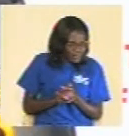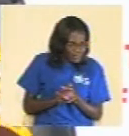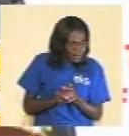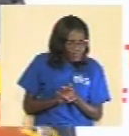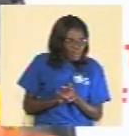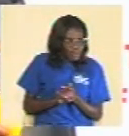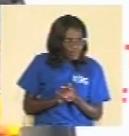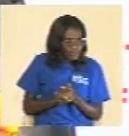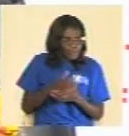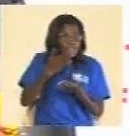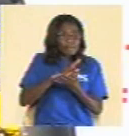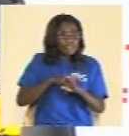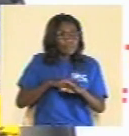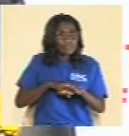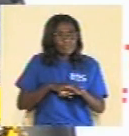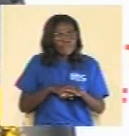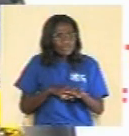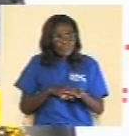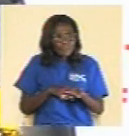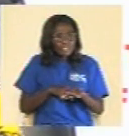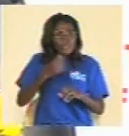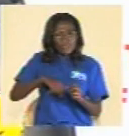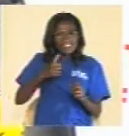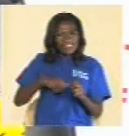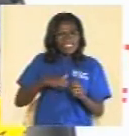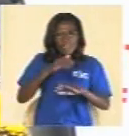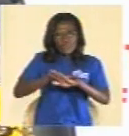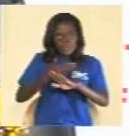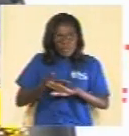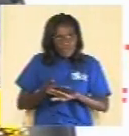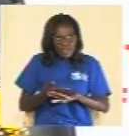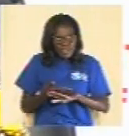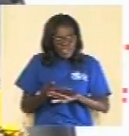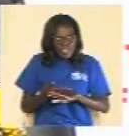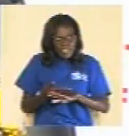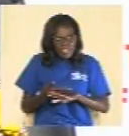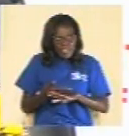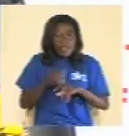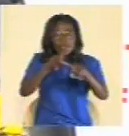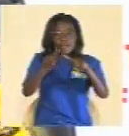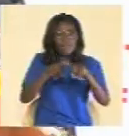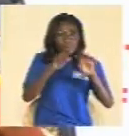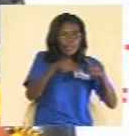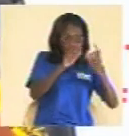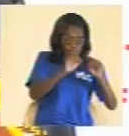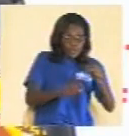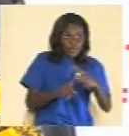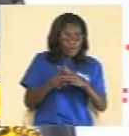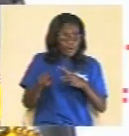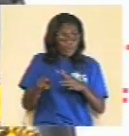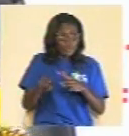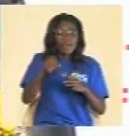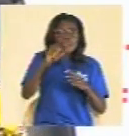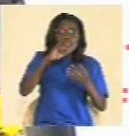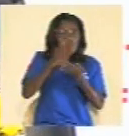terms of the skin, so that we have explained before. But the disease itself, then there are different things that can happen. Like we say, the